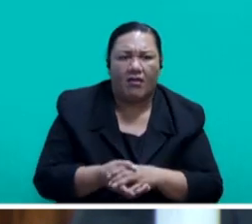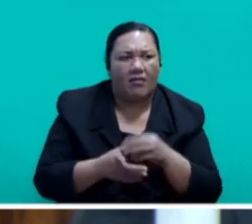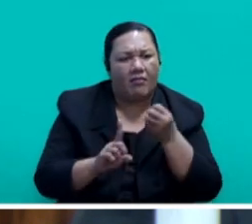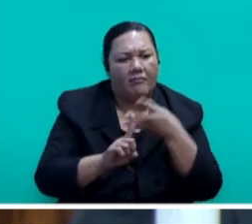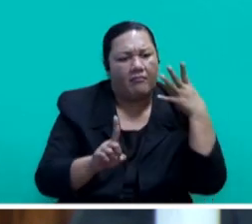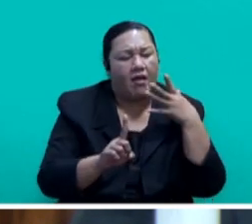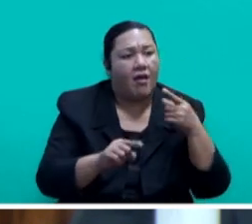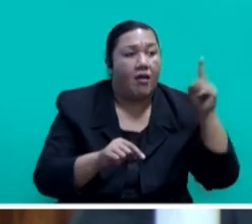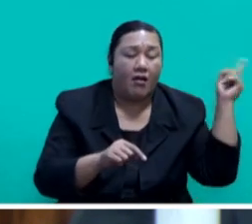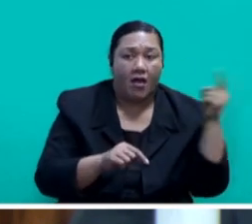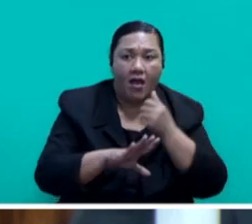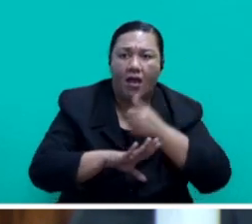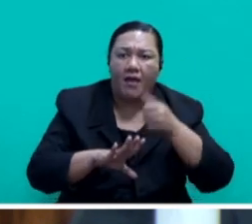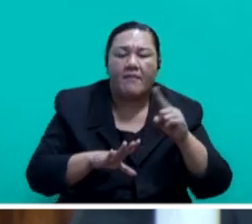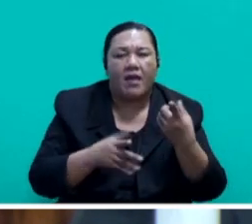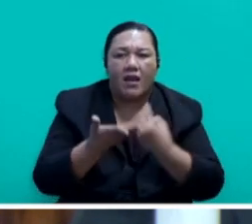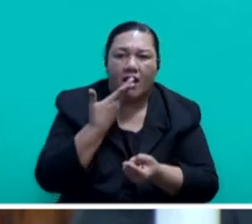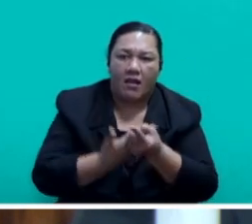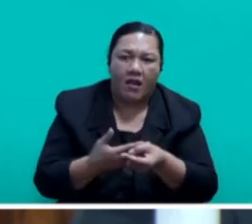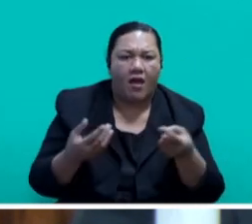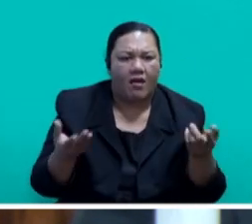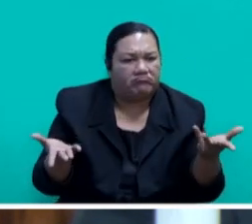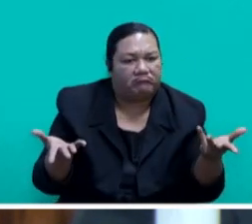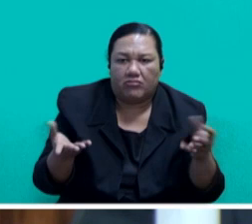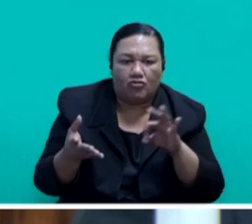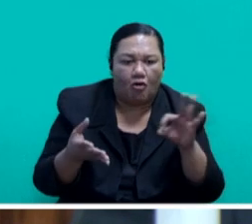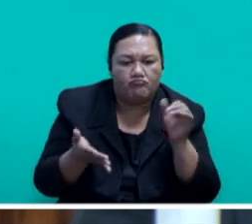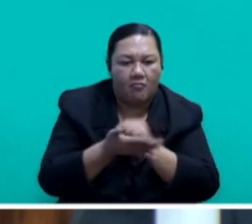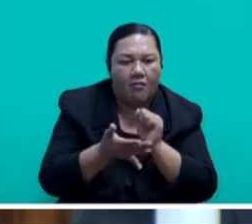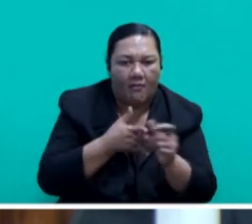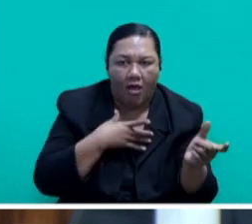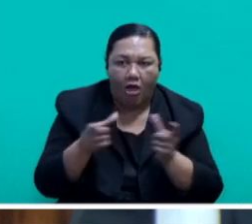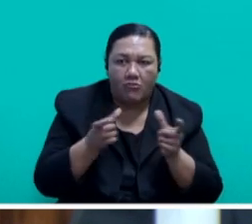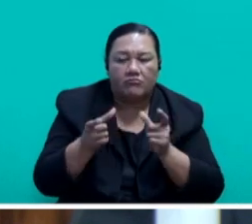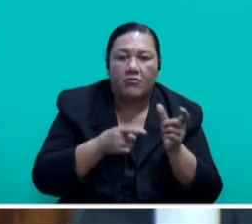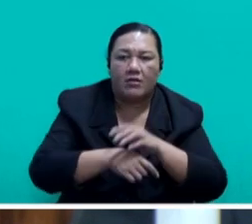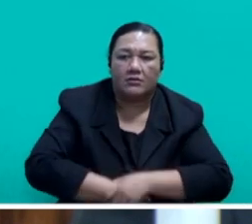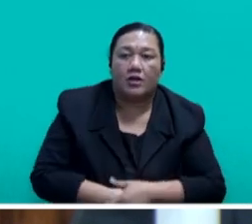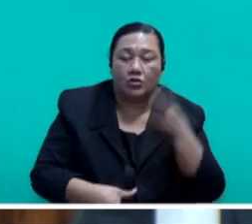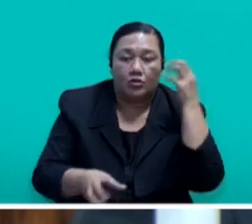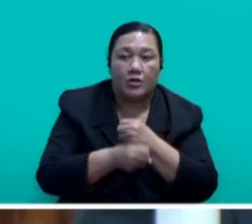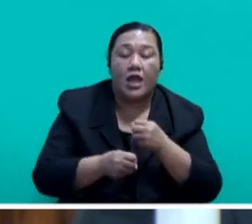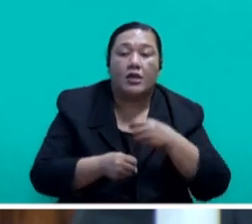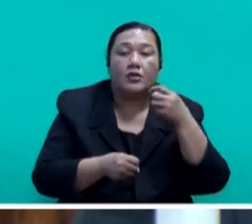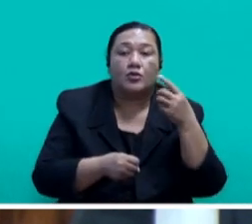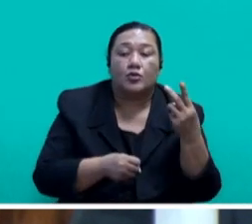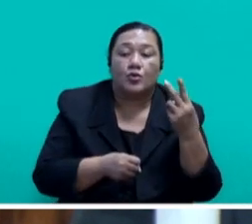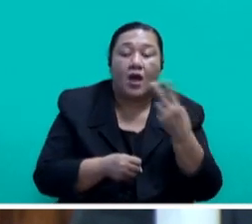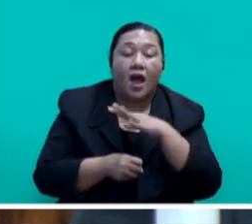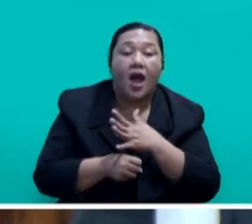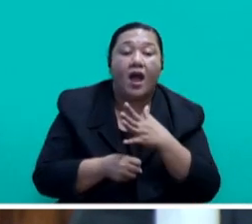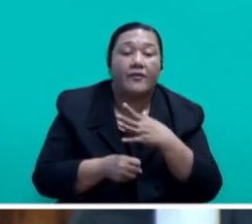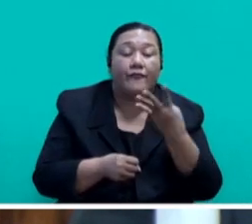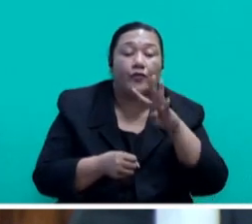is definitely not the case for the coalition government. To date, a total of 434 refunds have been made from the